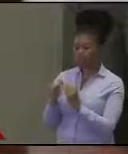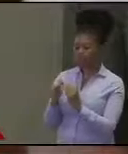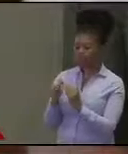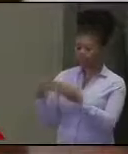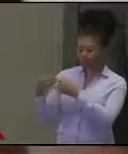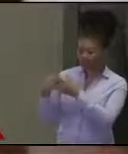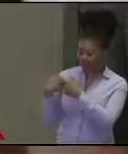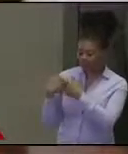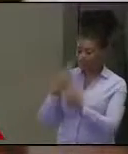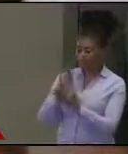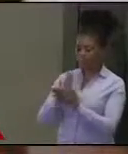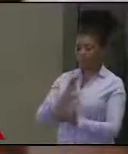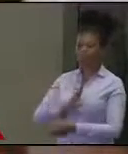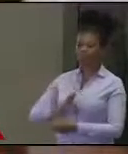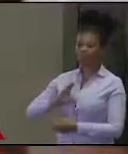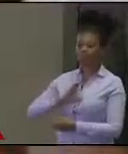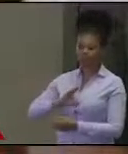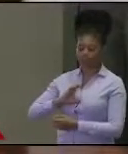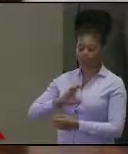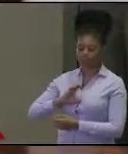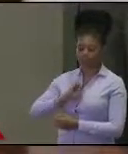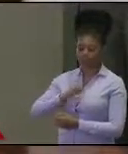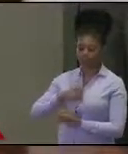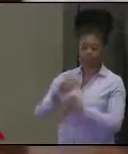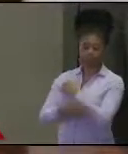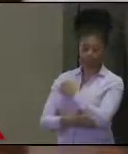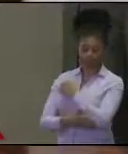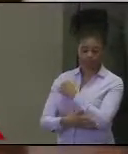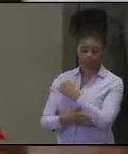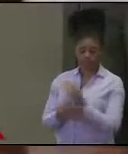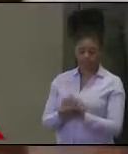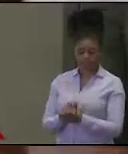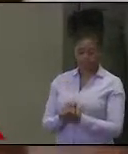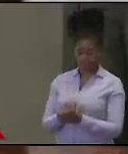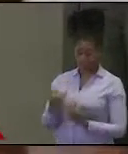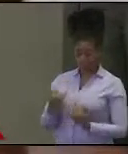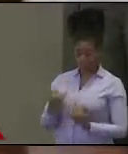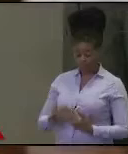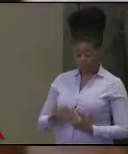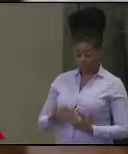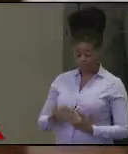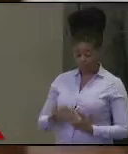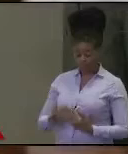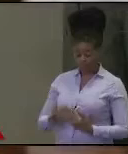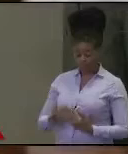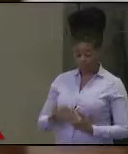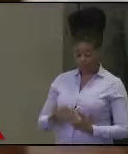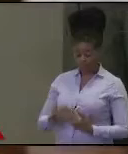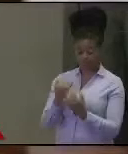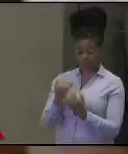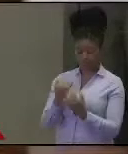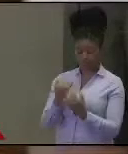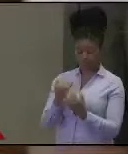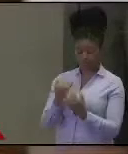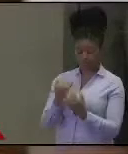and comfort in our country. Well, in 30 years now, we are going to give that kind